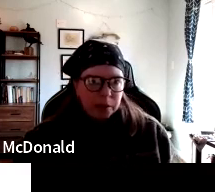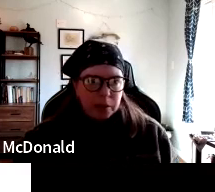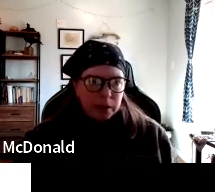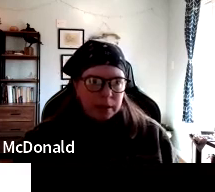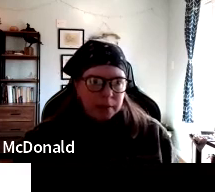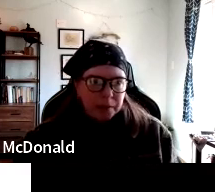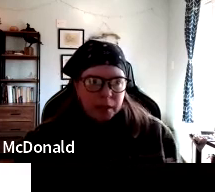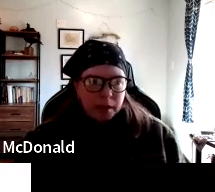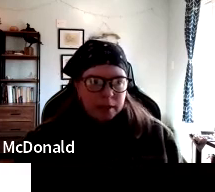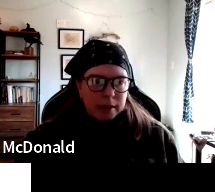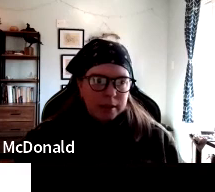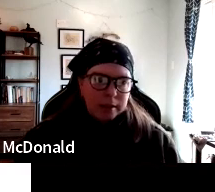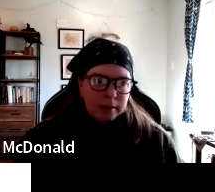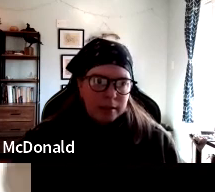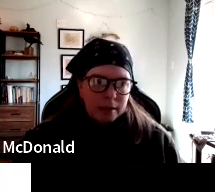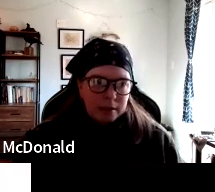bit quicker.